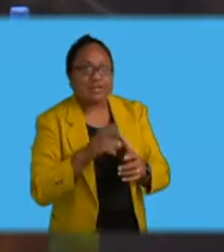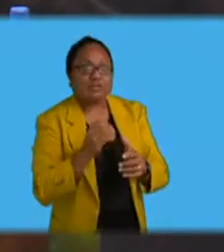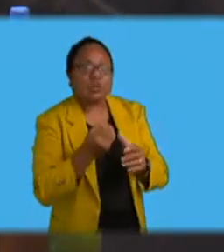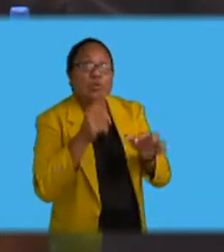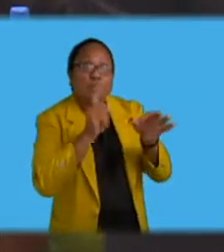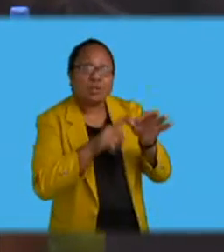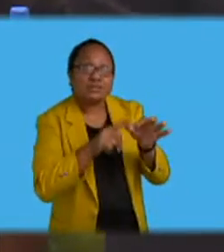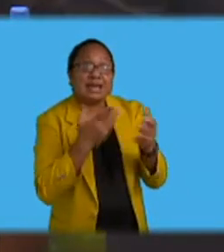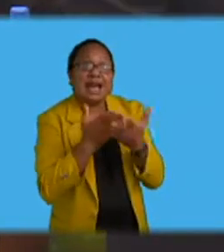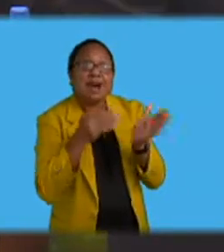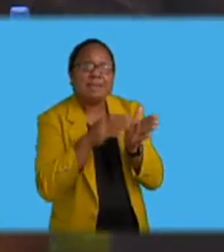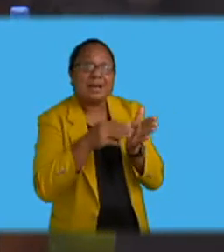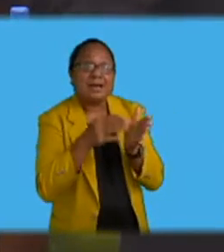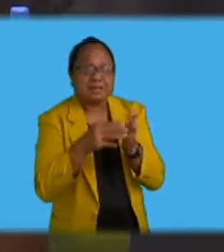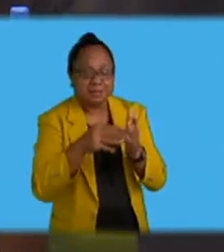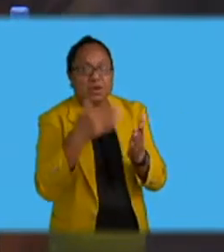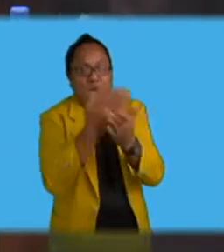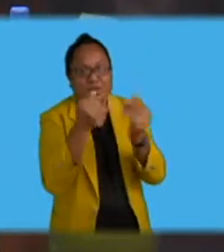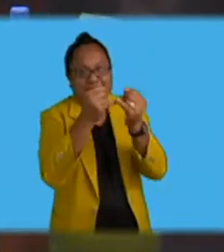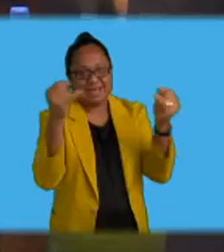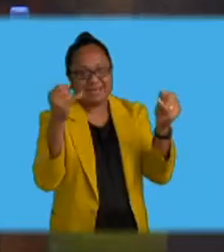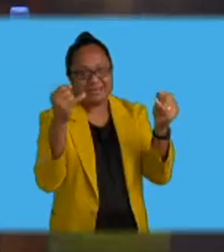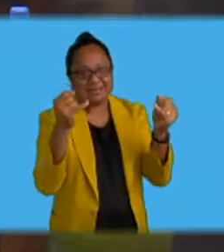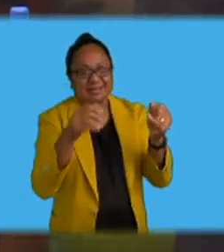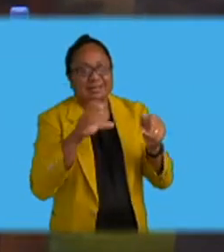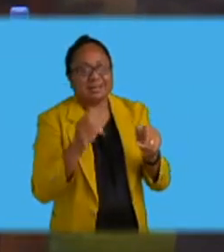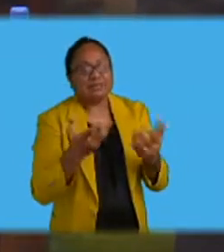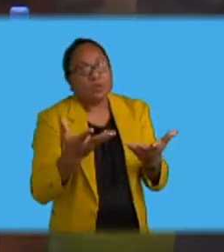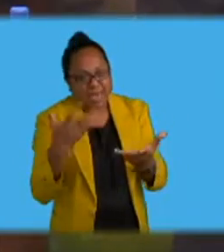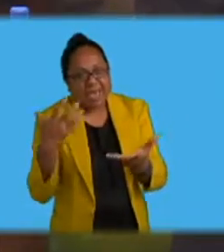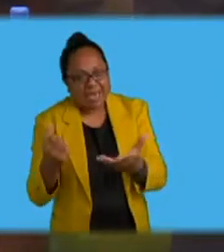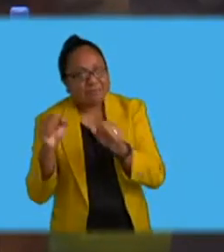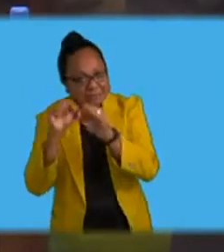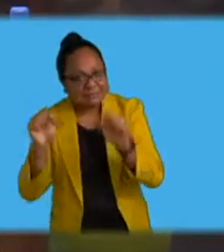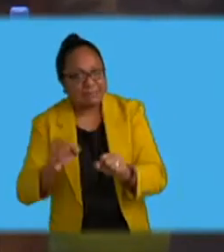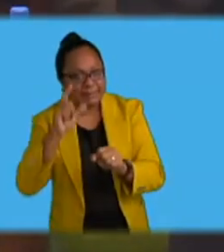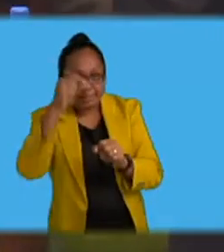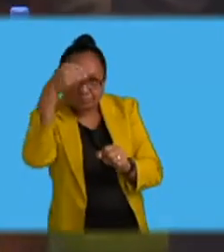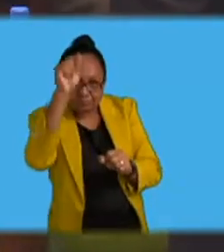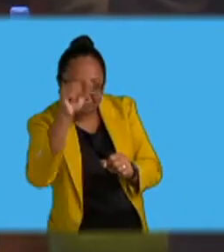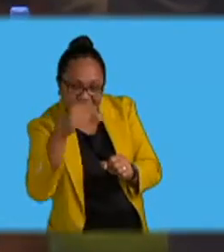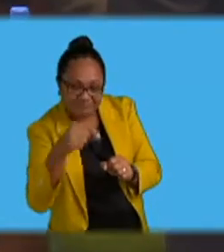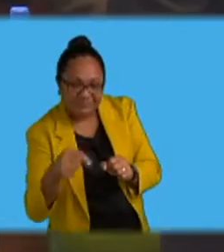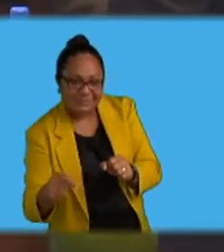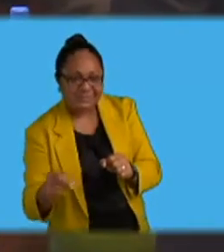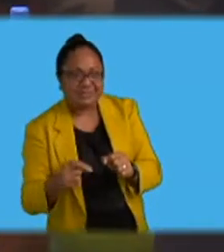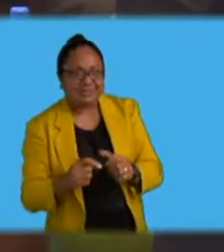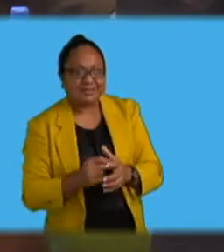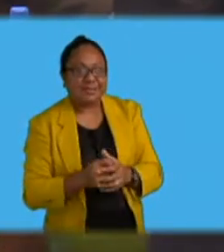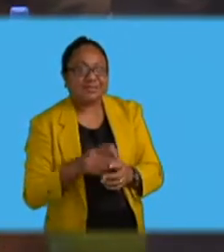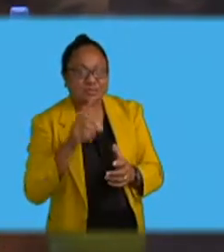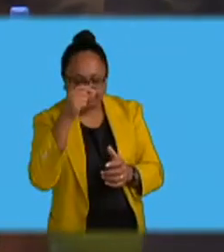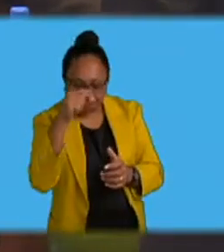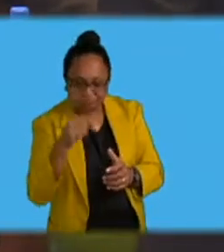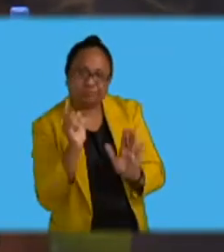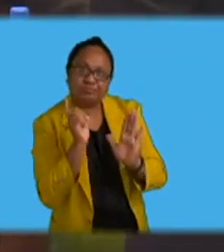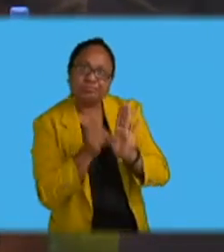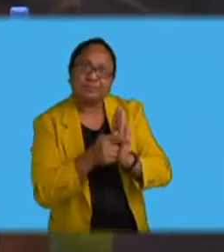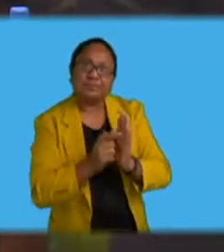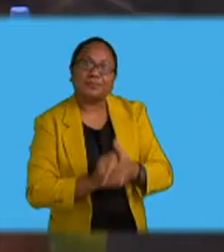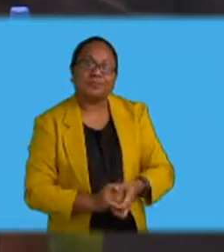marked online, so we devised a system on the platform so that we speed up the marking process.